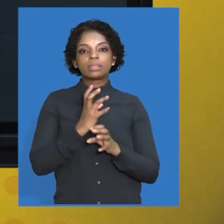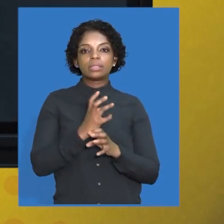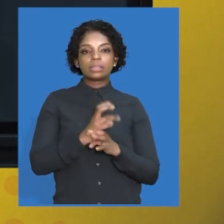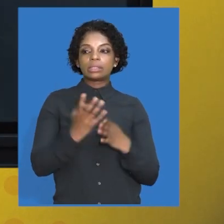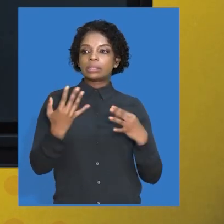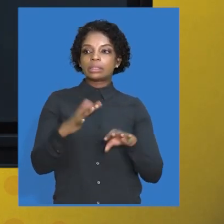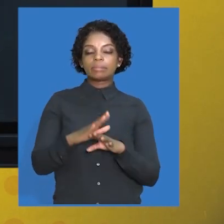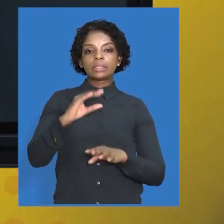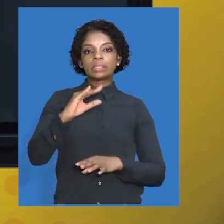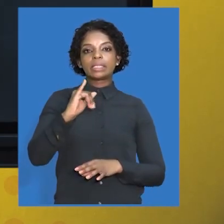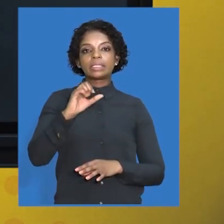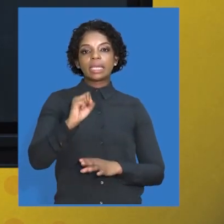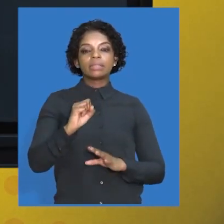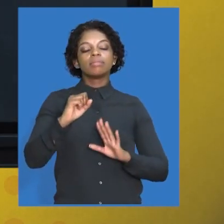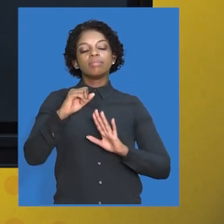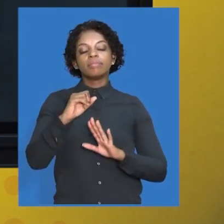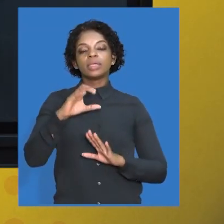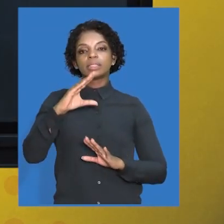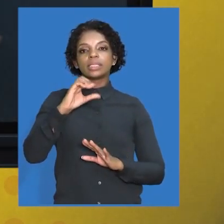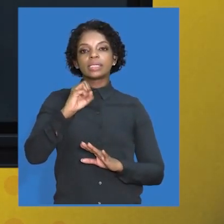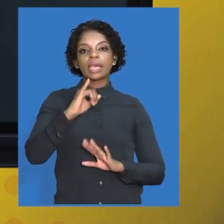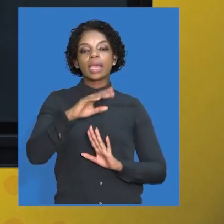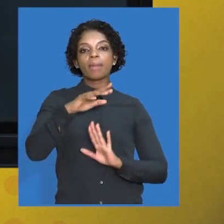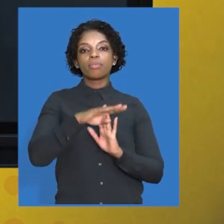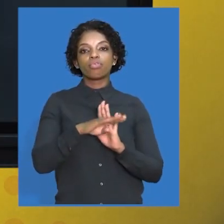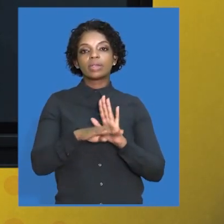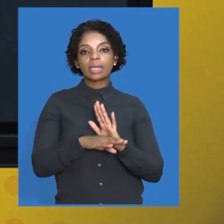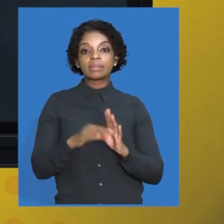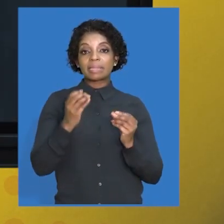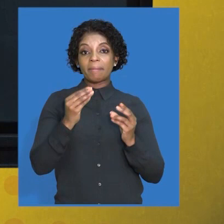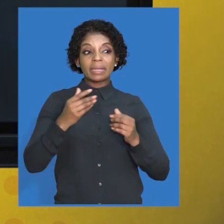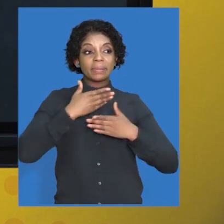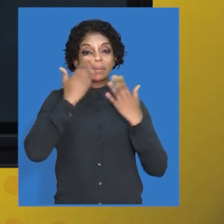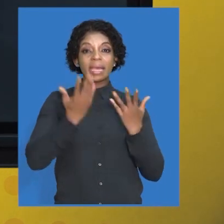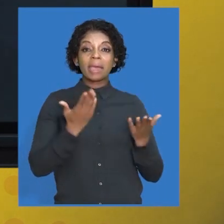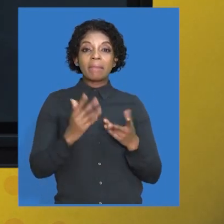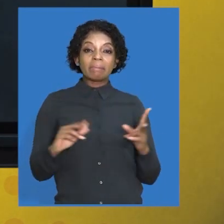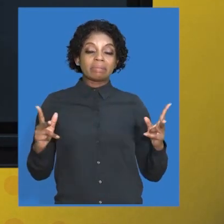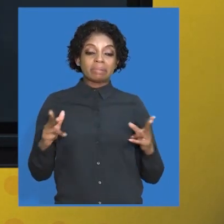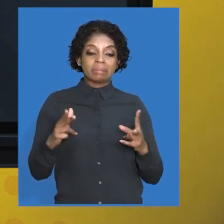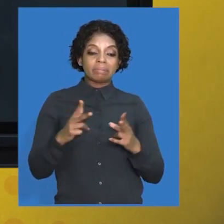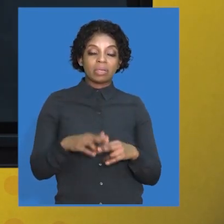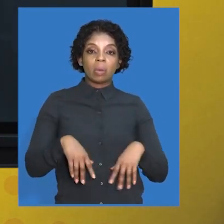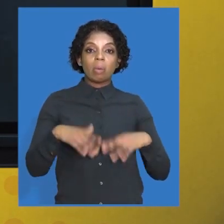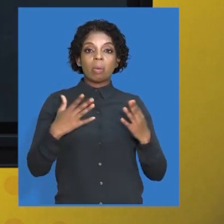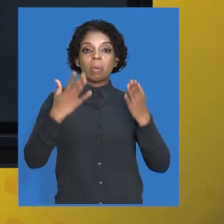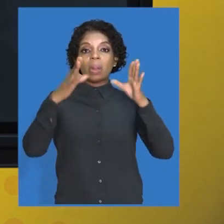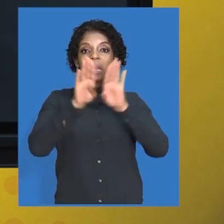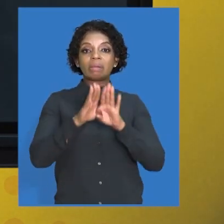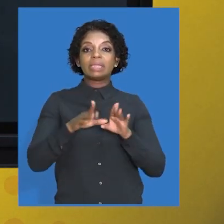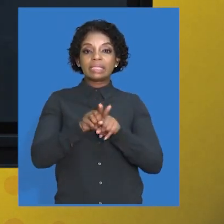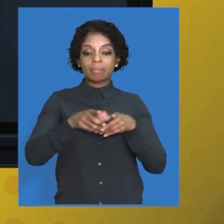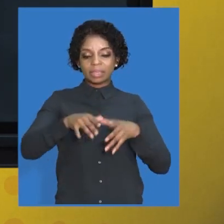money, especially if the country's going through a recession or lockdown like South Africa had